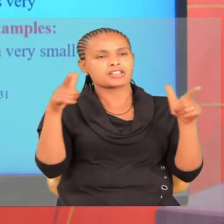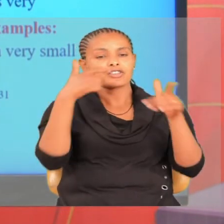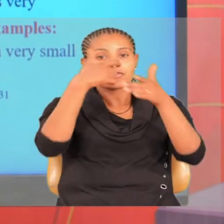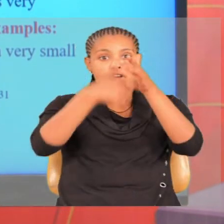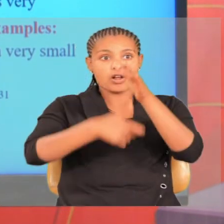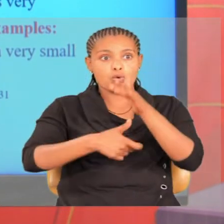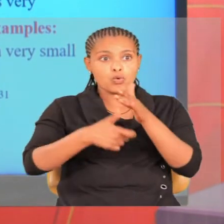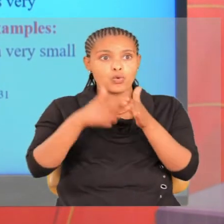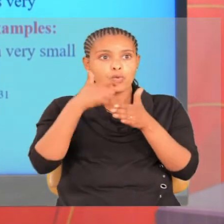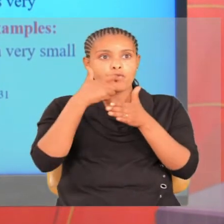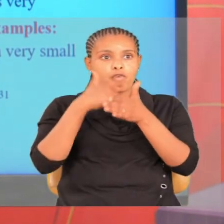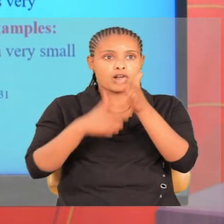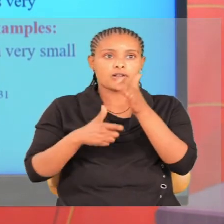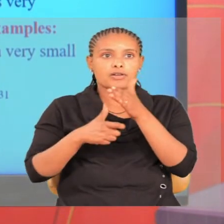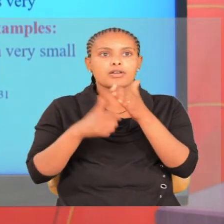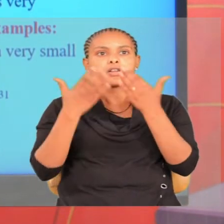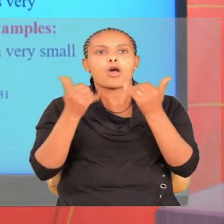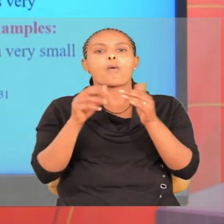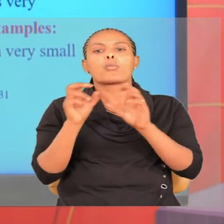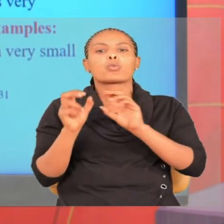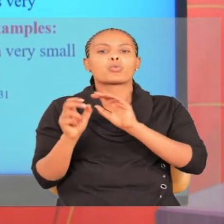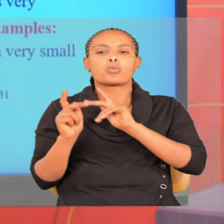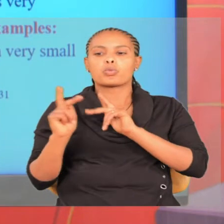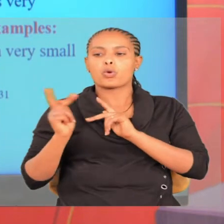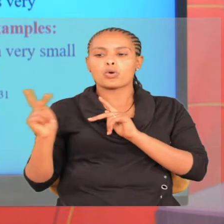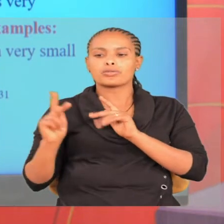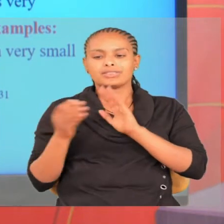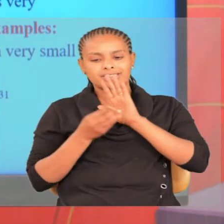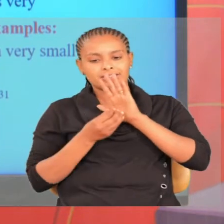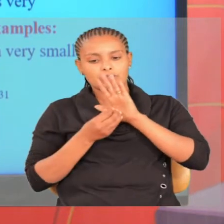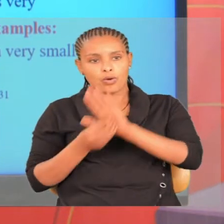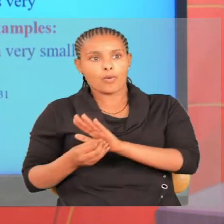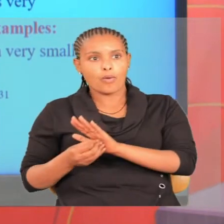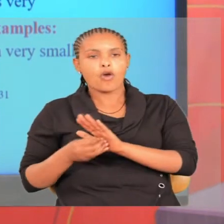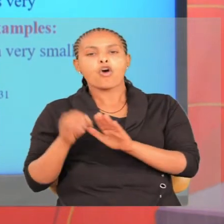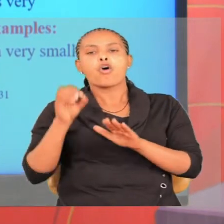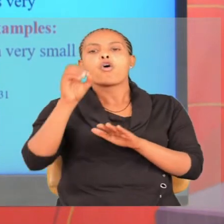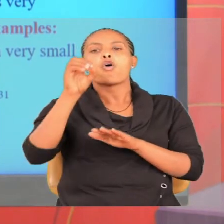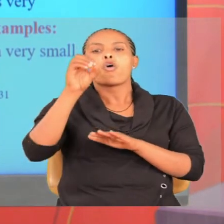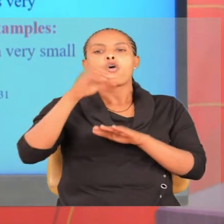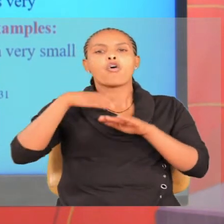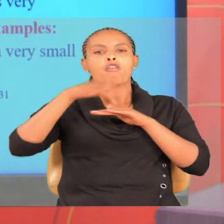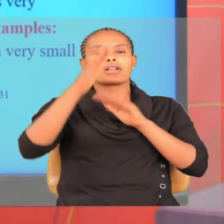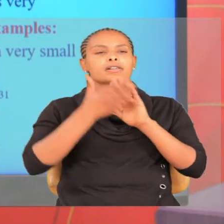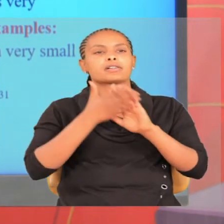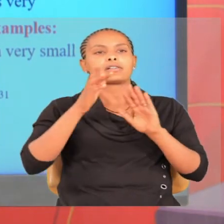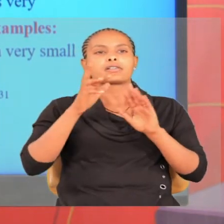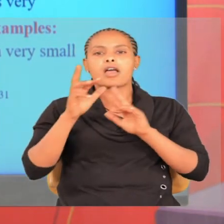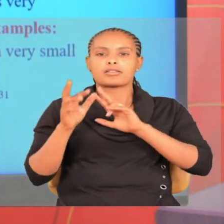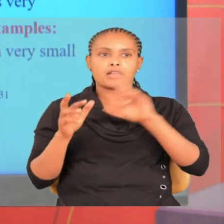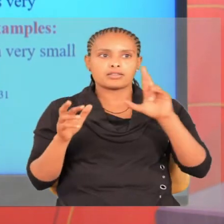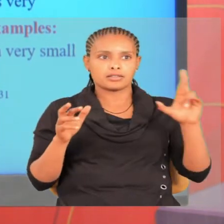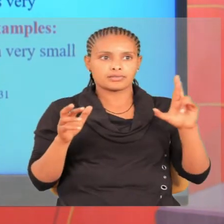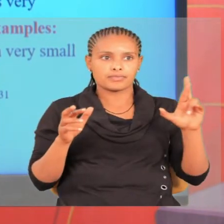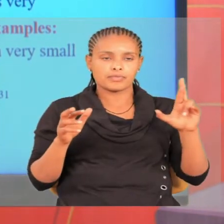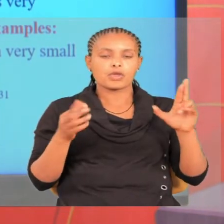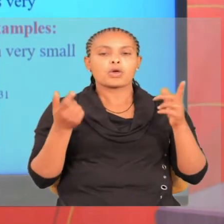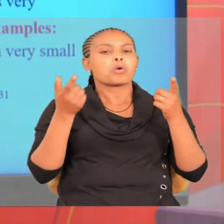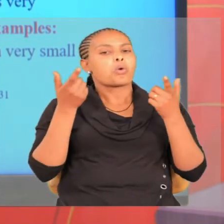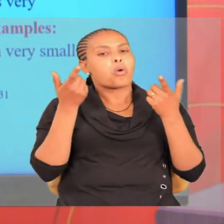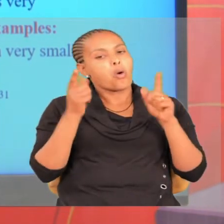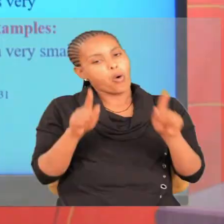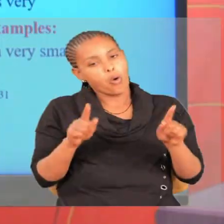value, now products predominates over reactants. You see? Or you can